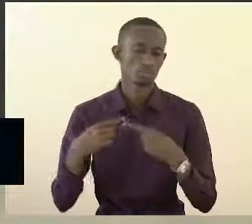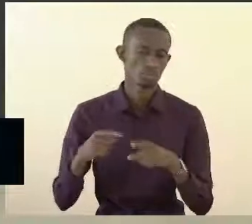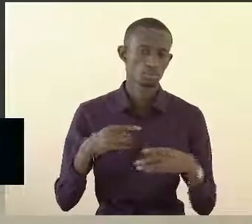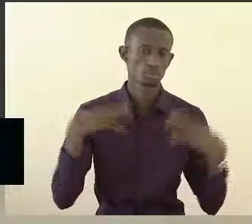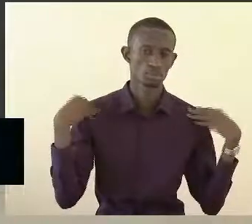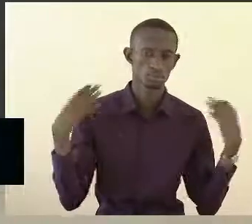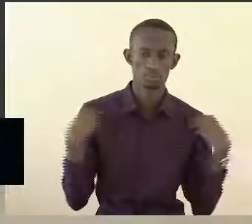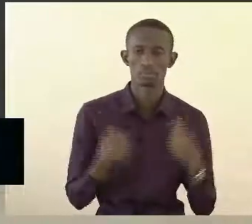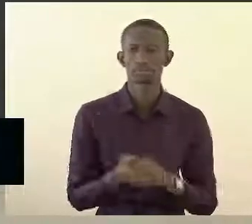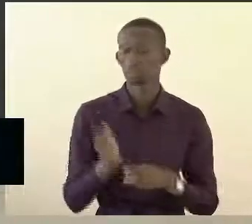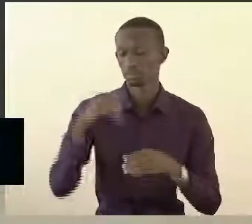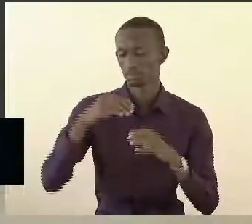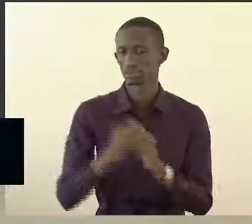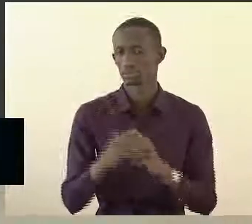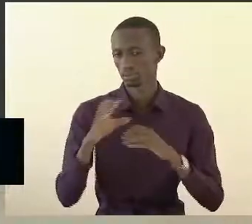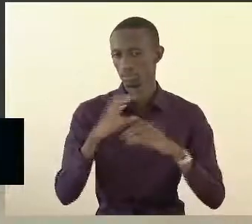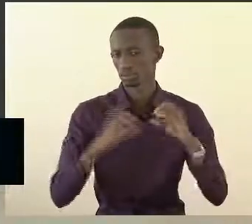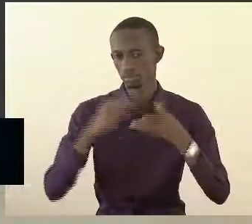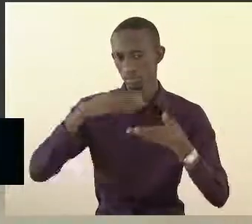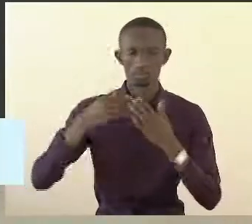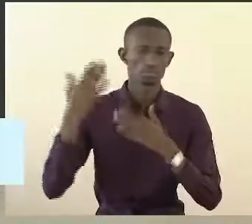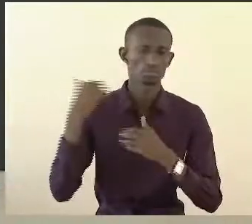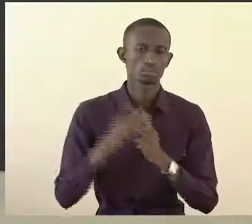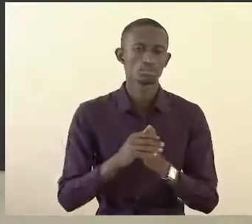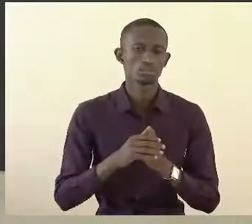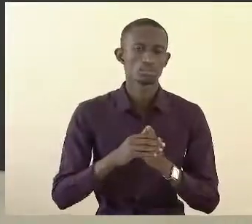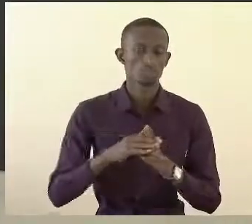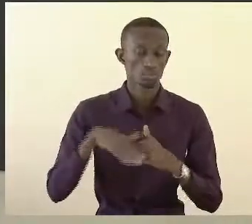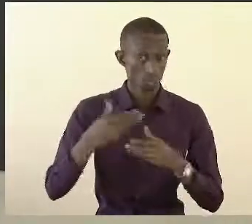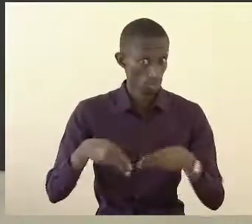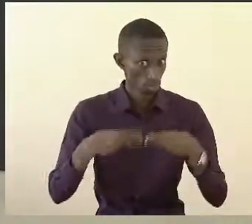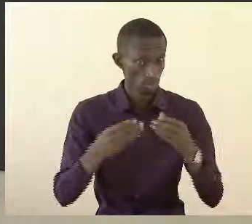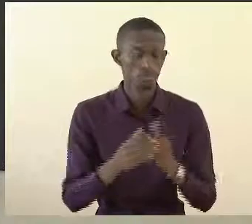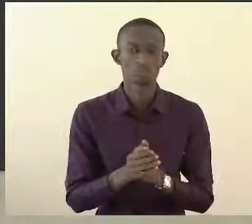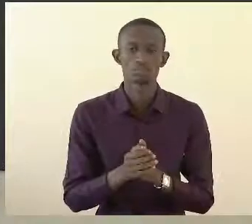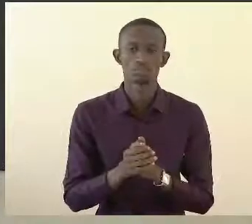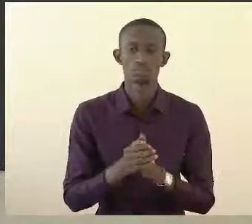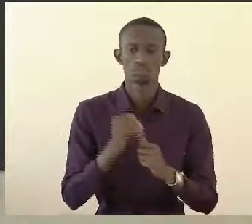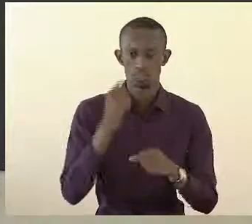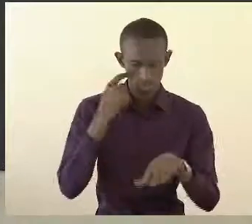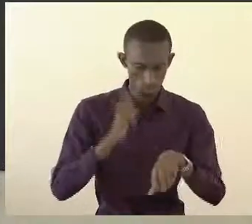chemistry, and so that you can get time and you try them.